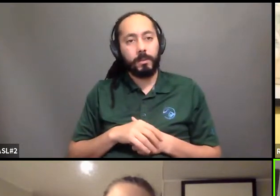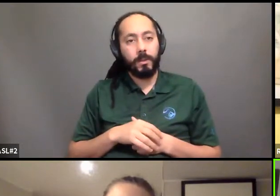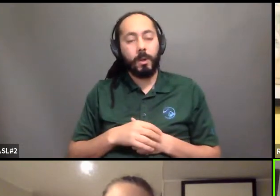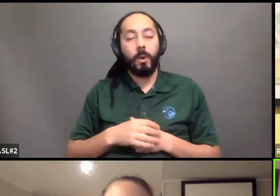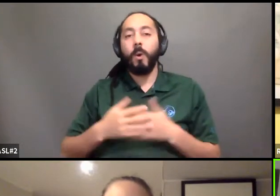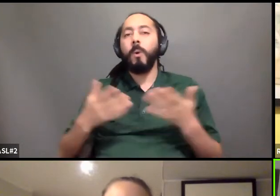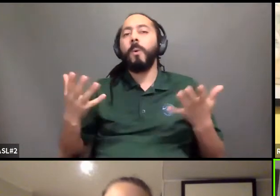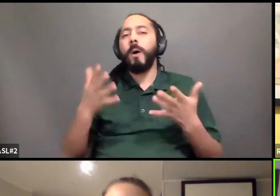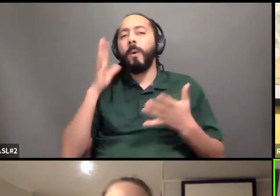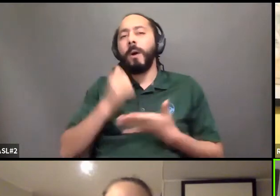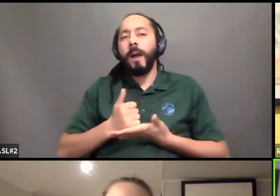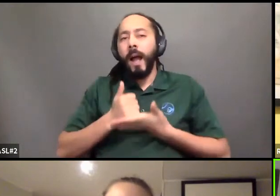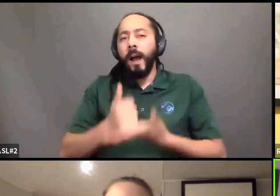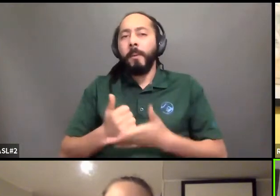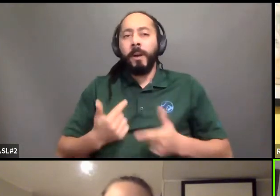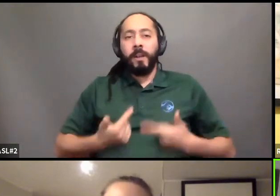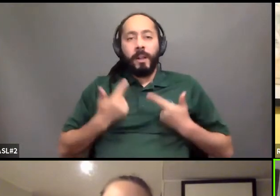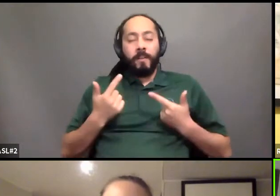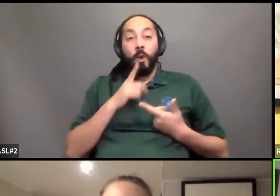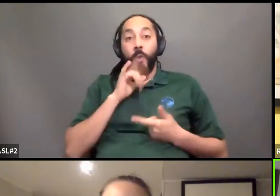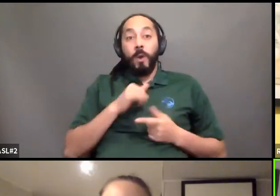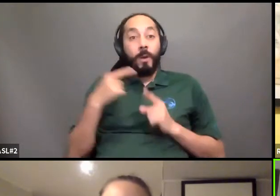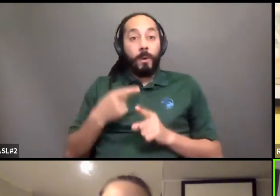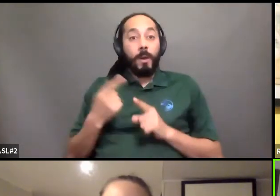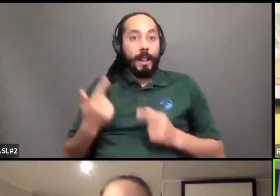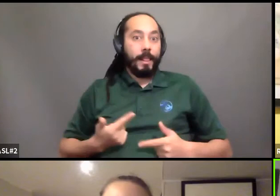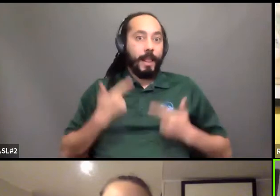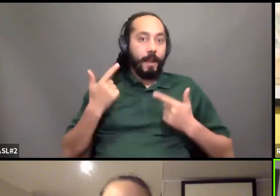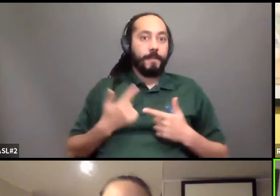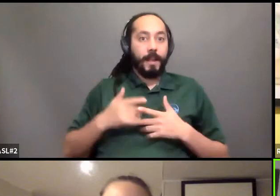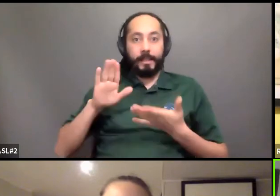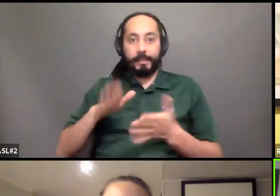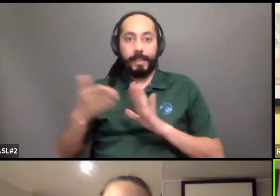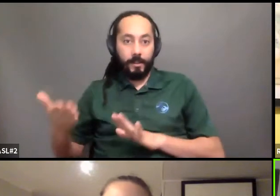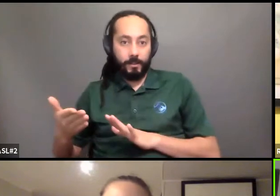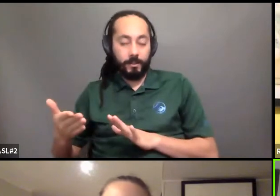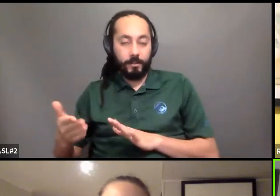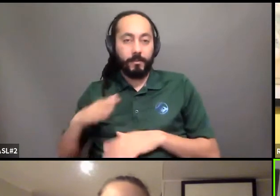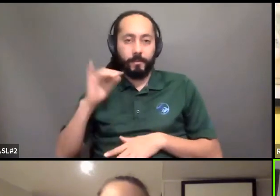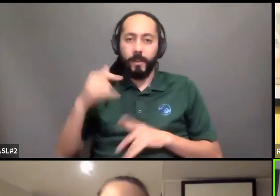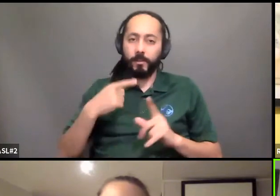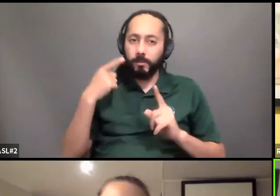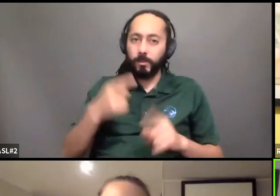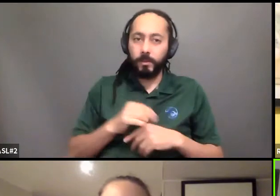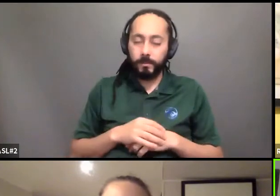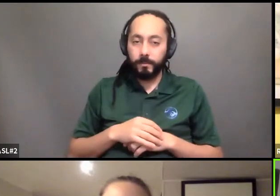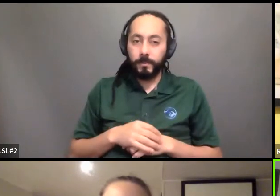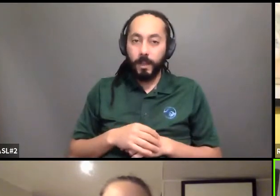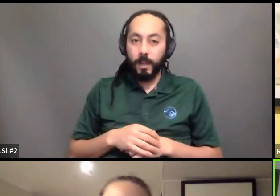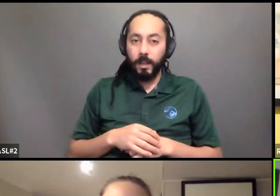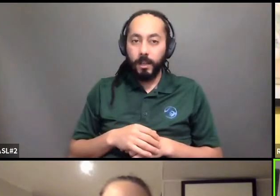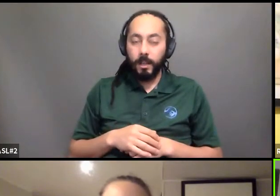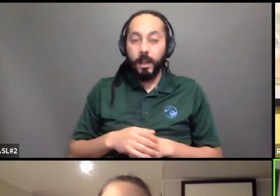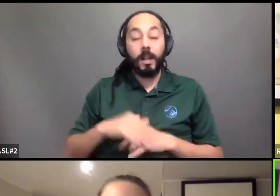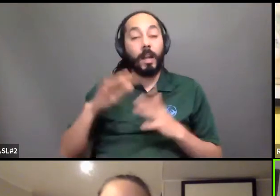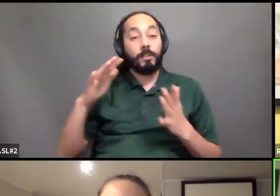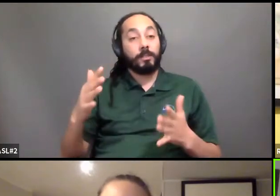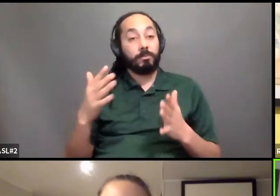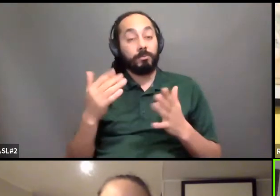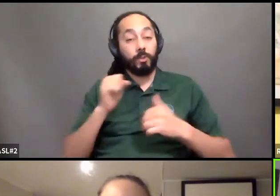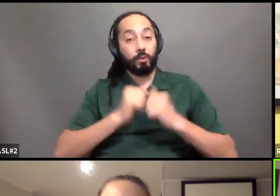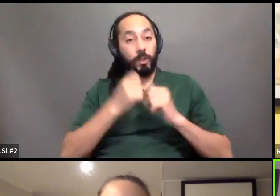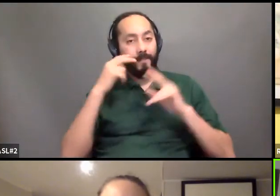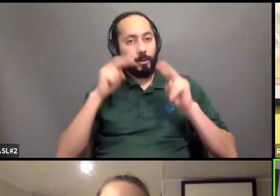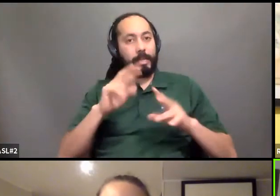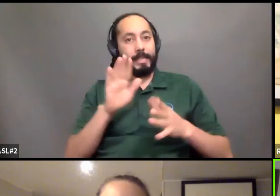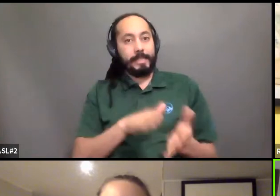life? You know, it's really about life and death. It's really mm-hmm. about life and death, you know, because there's the infrastructure of death, which, you know,